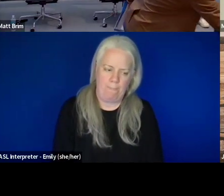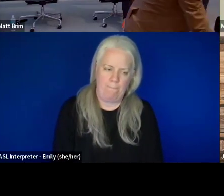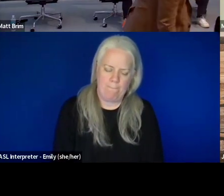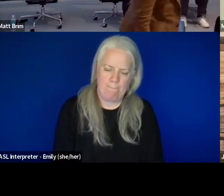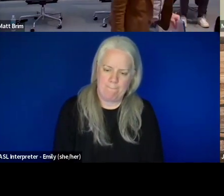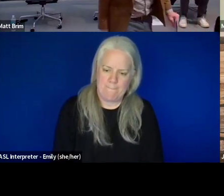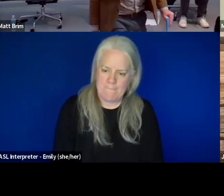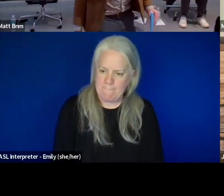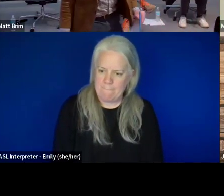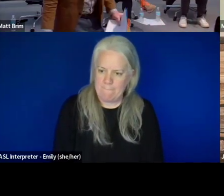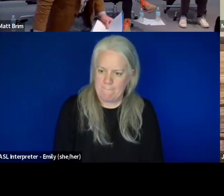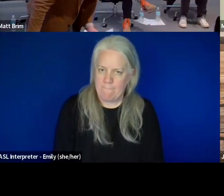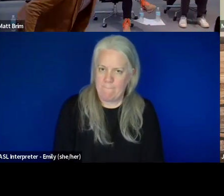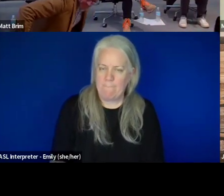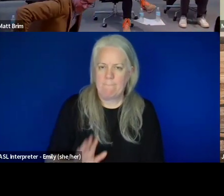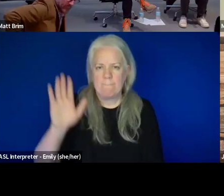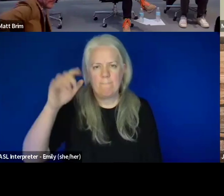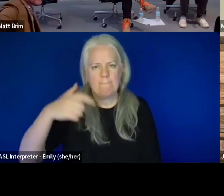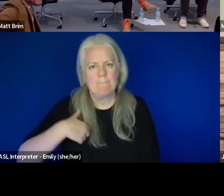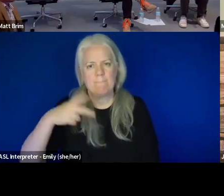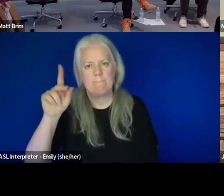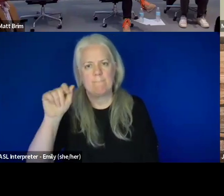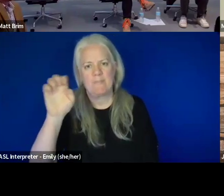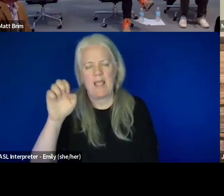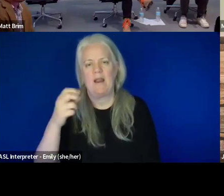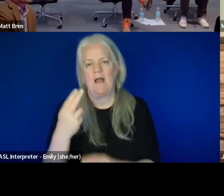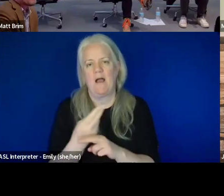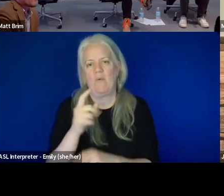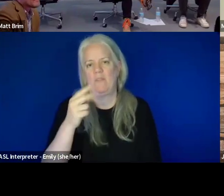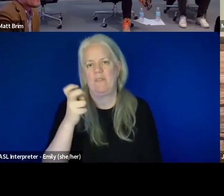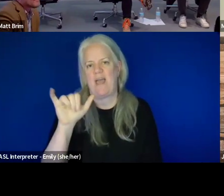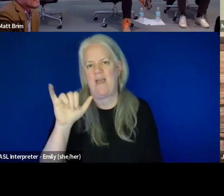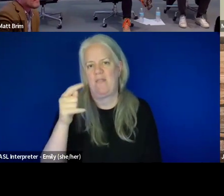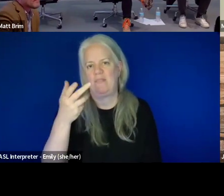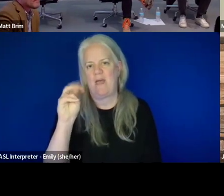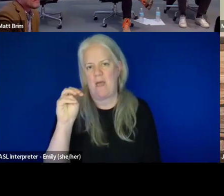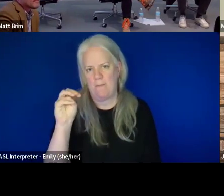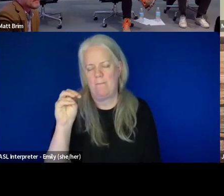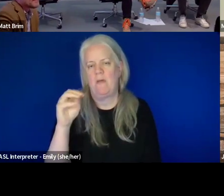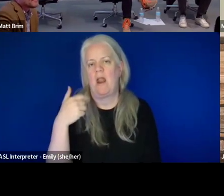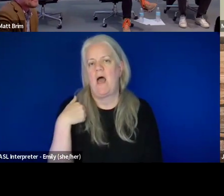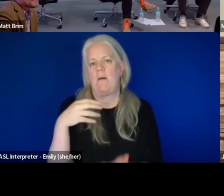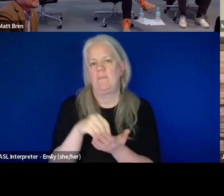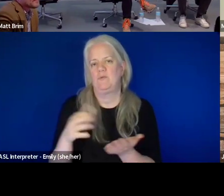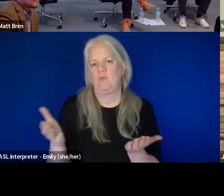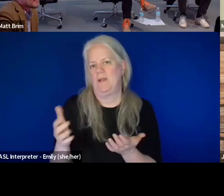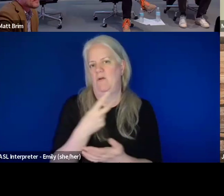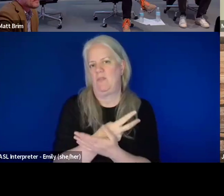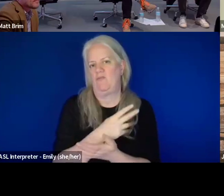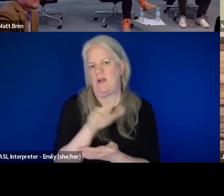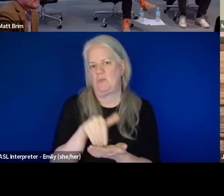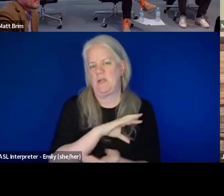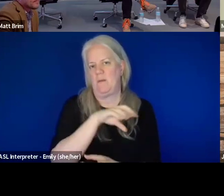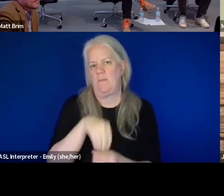Thank you. Hi, I'm Kate. My pronouns are they, them. And I'm a student here at the Graduate Center, part of the Quantitative